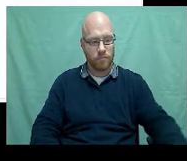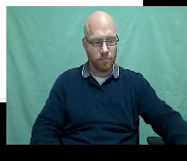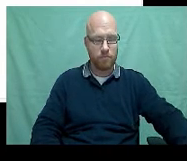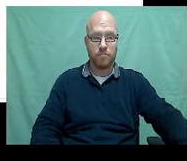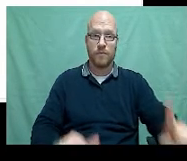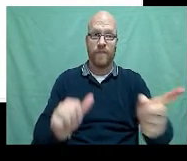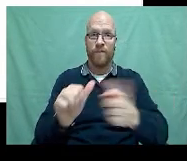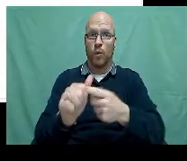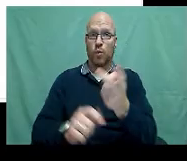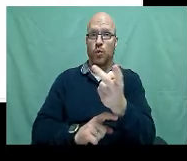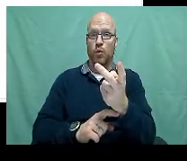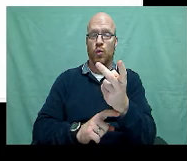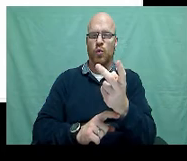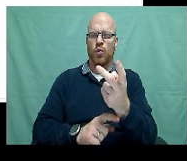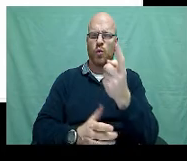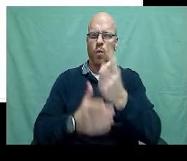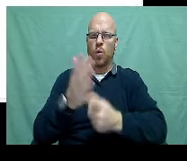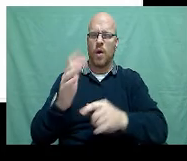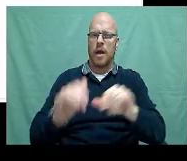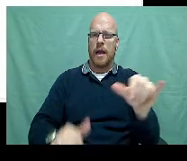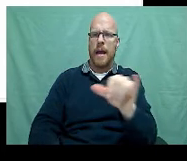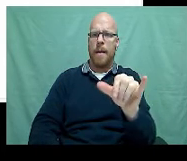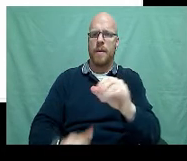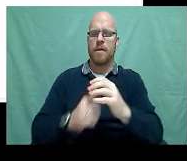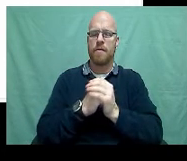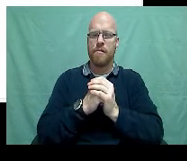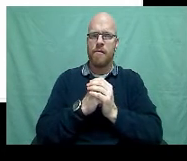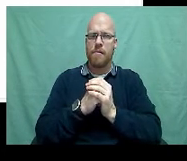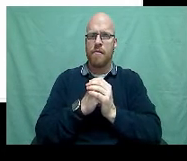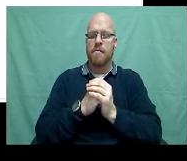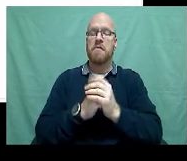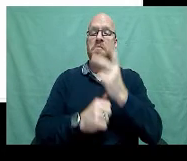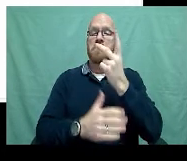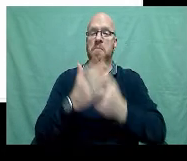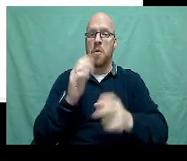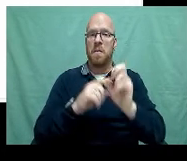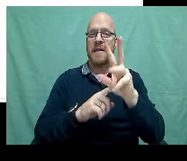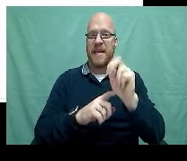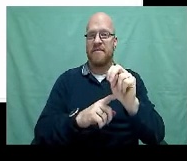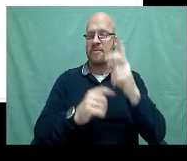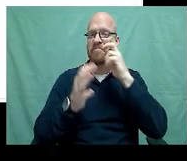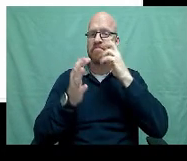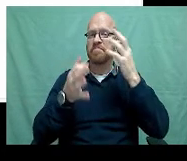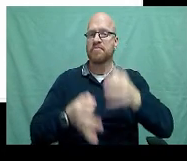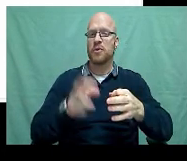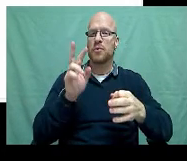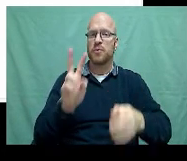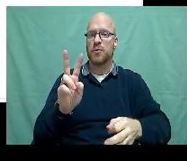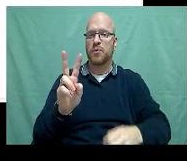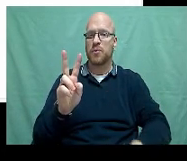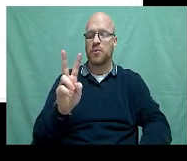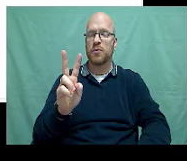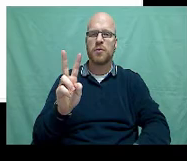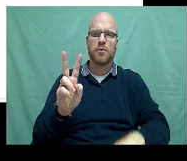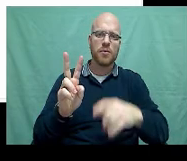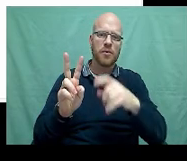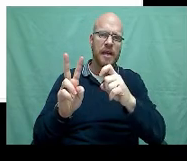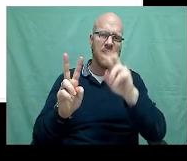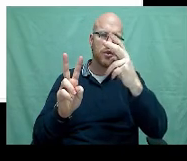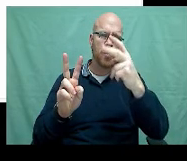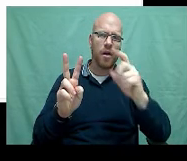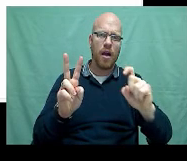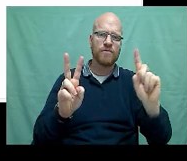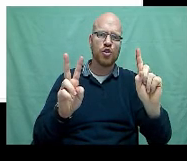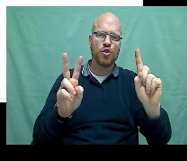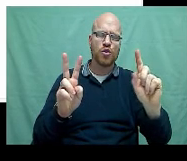Now, our first two terms, what's in common? That's our question. That's both even. I can divide by 2. And they both have an